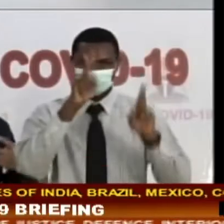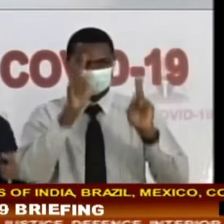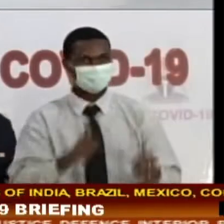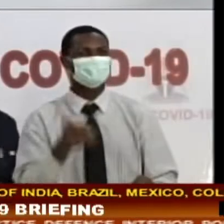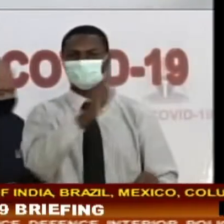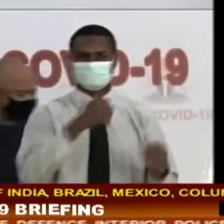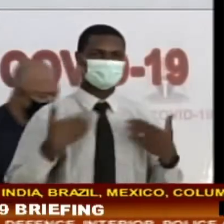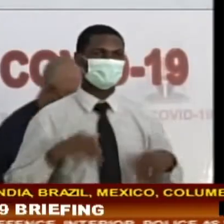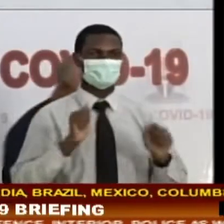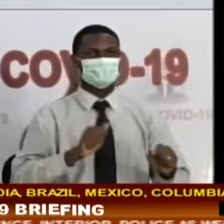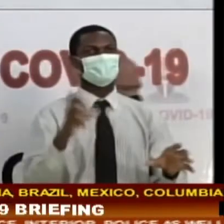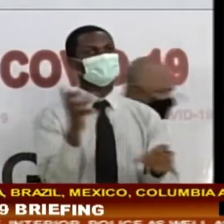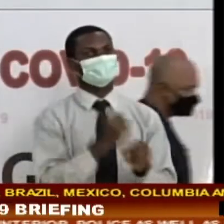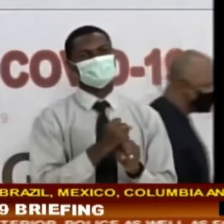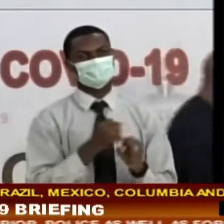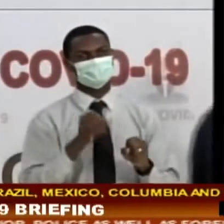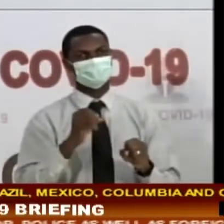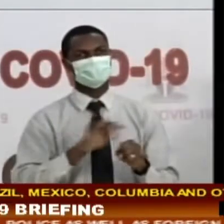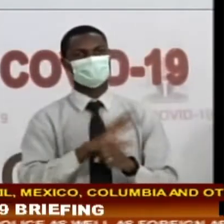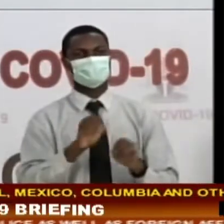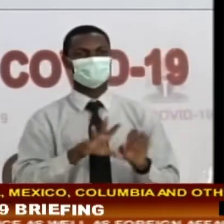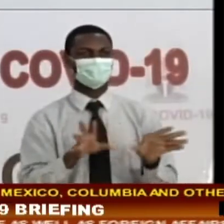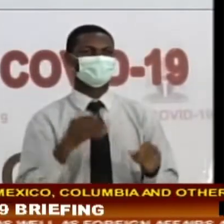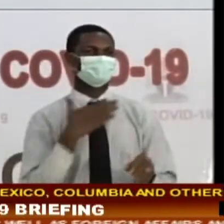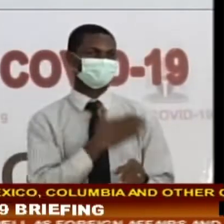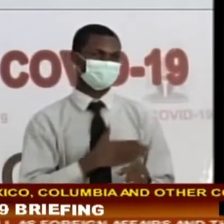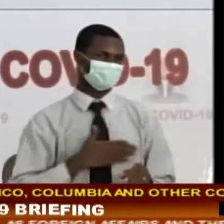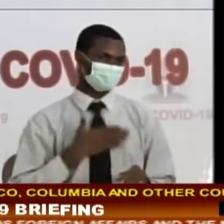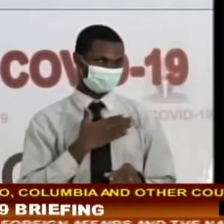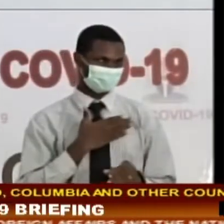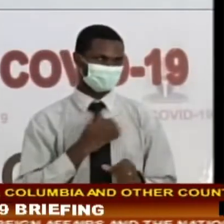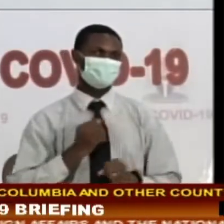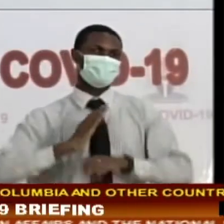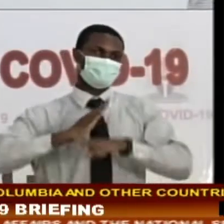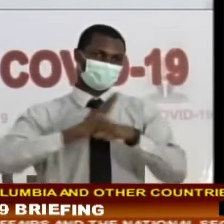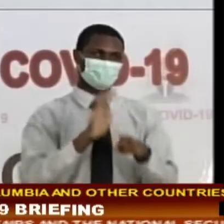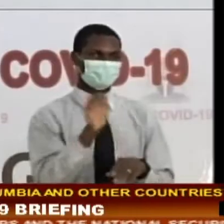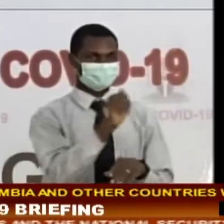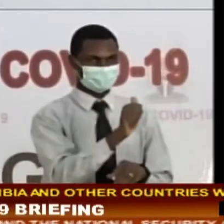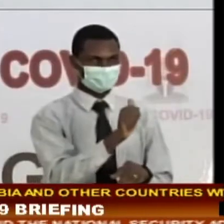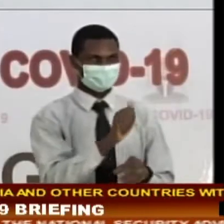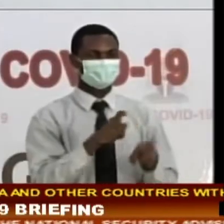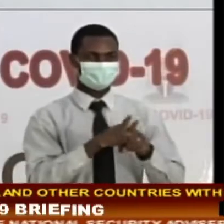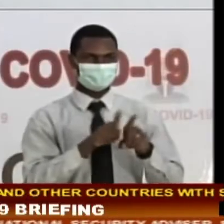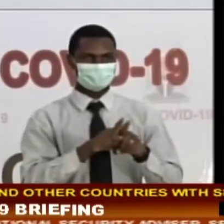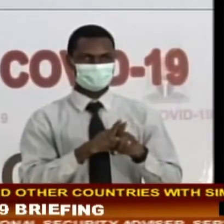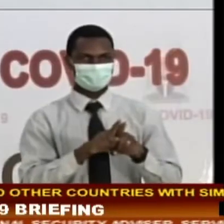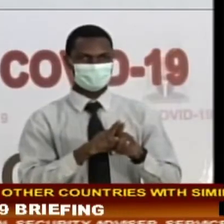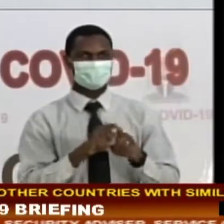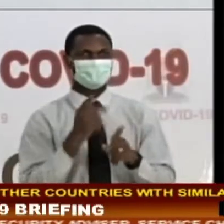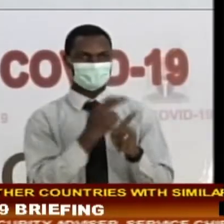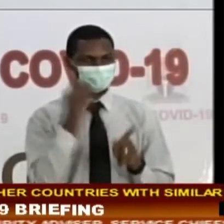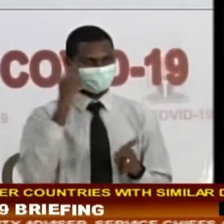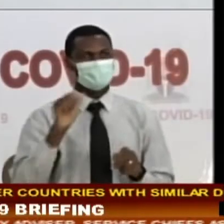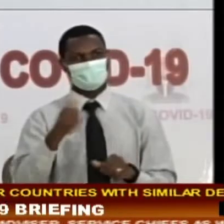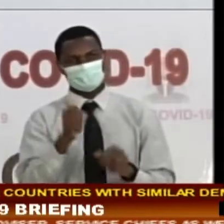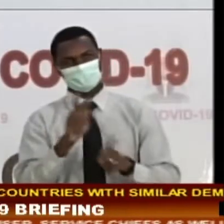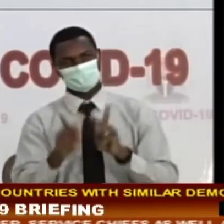please try and protect ourselves and others by adhering to the safety protocols during the East lockdown